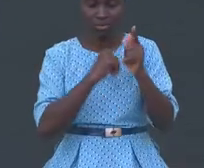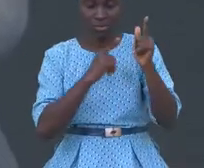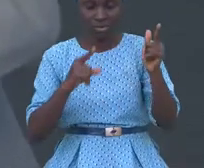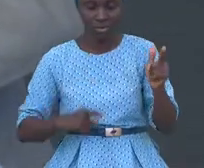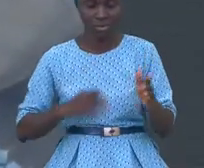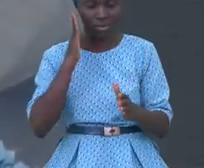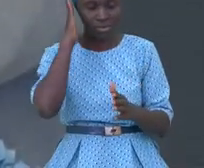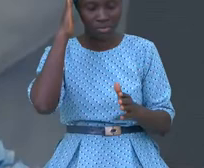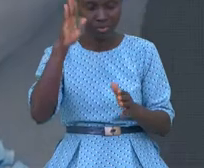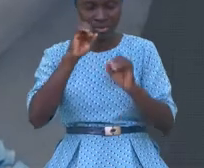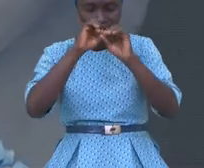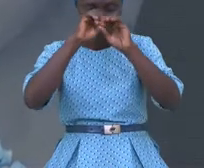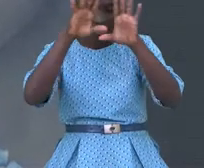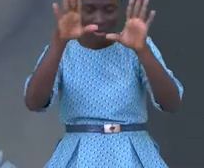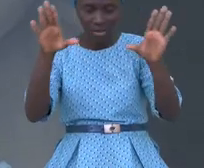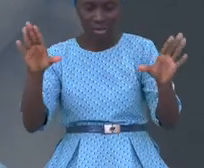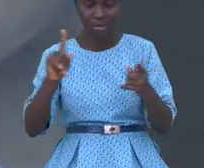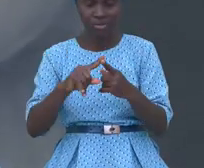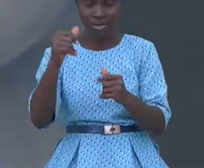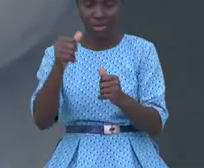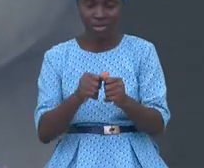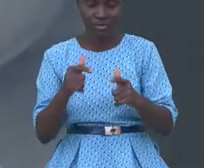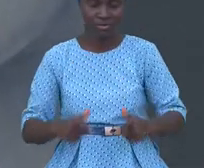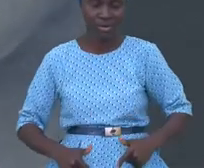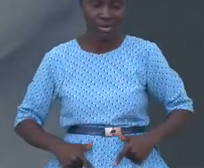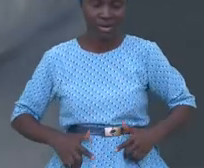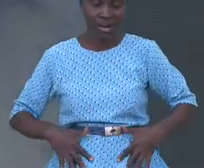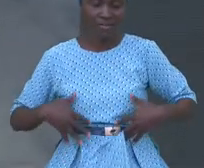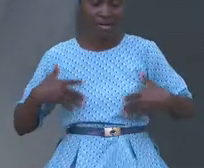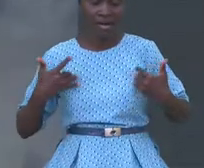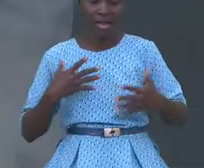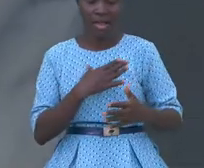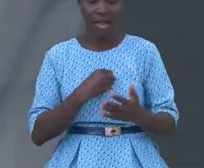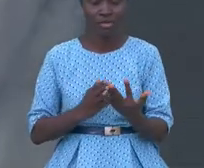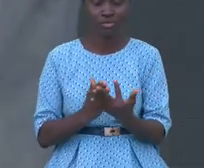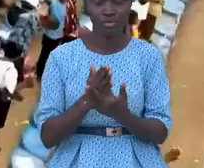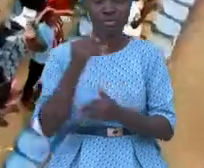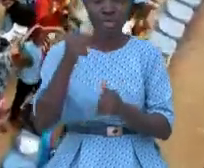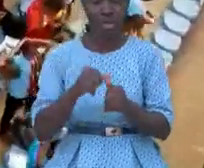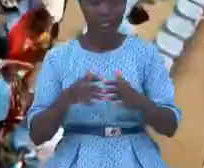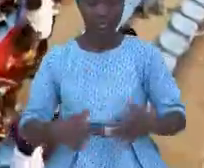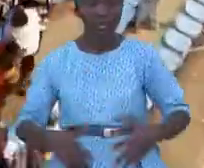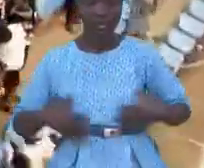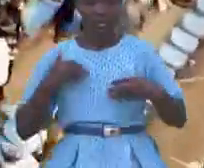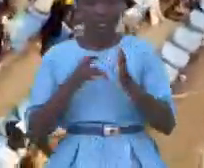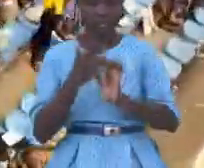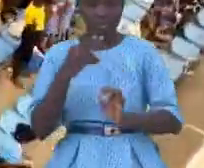will shine into every life and through every life in Jesus' name.